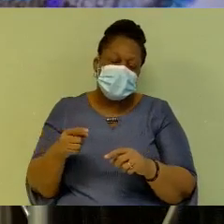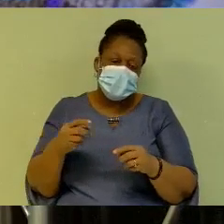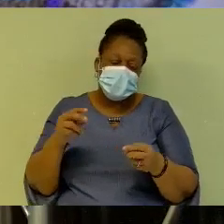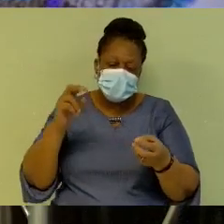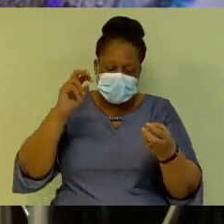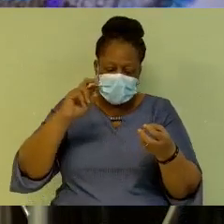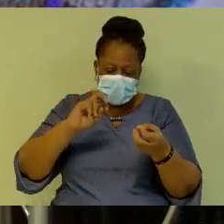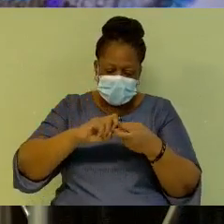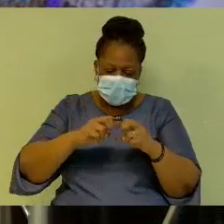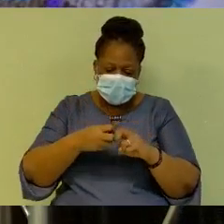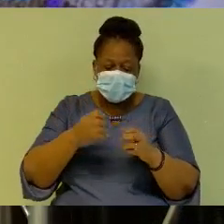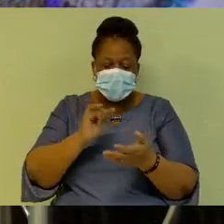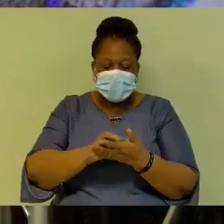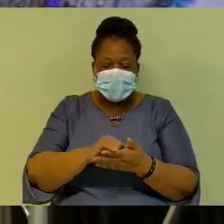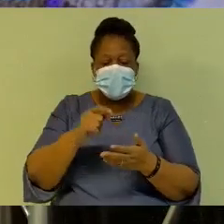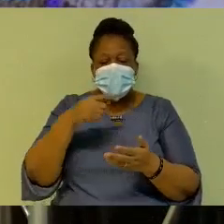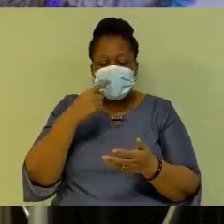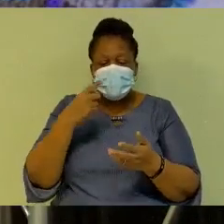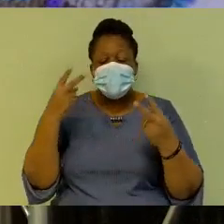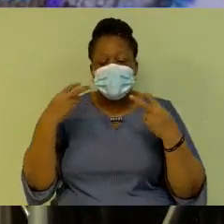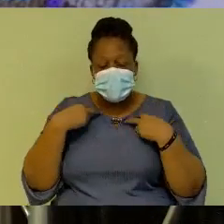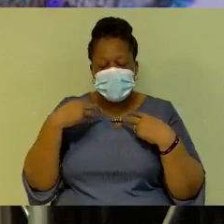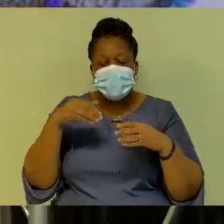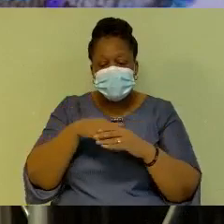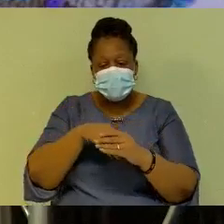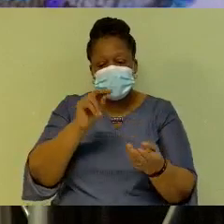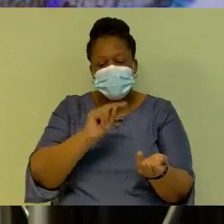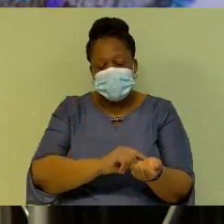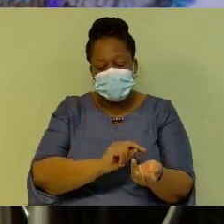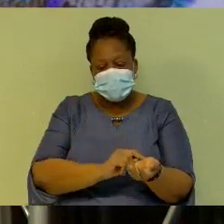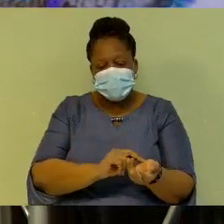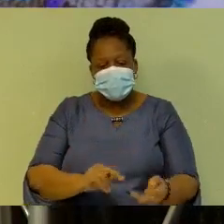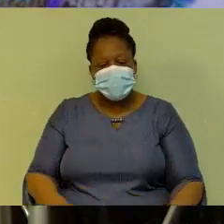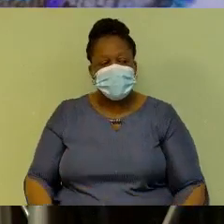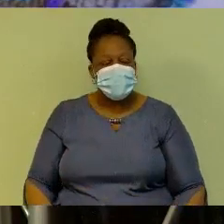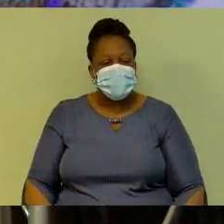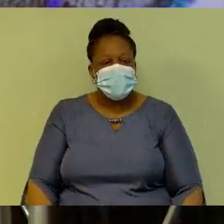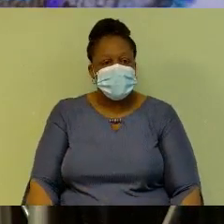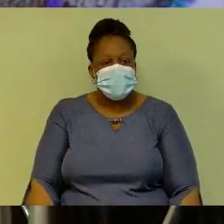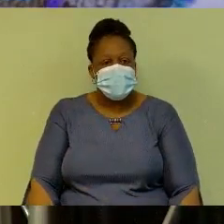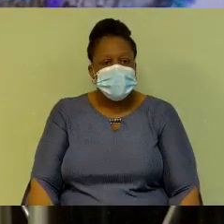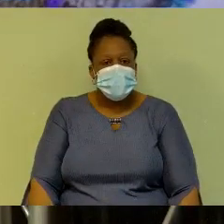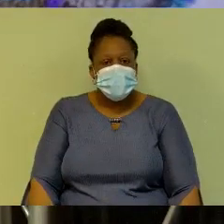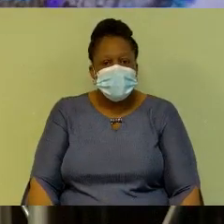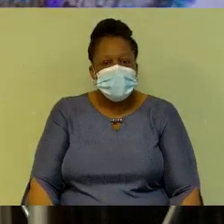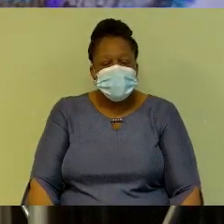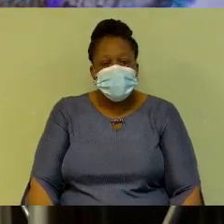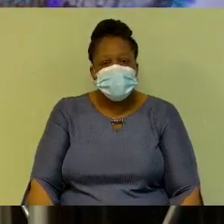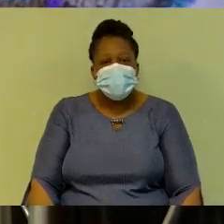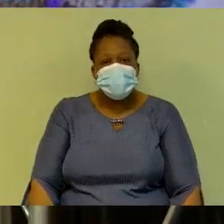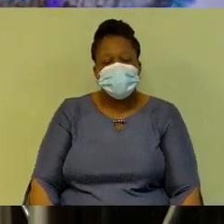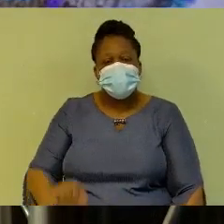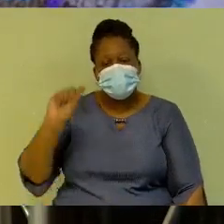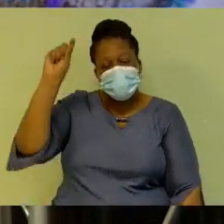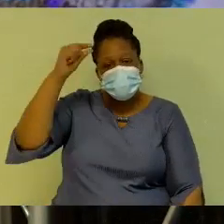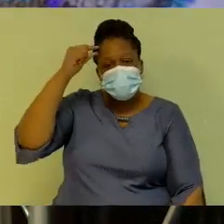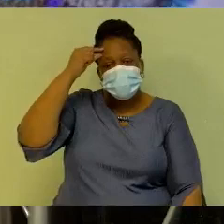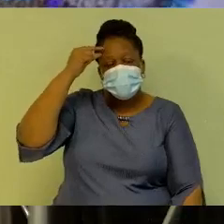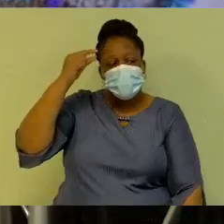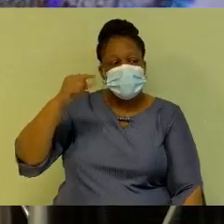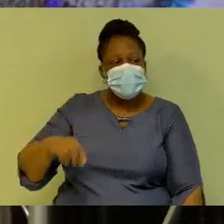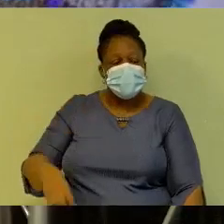of the nursing fraternity and nursing practice in general. The federal cabinet and the Federal